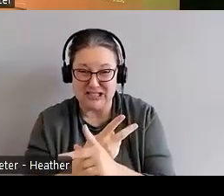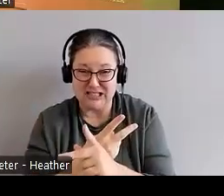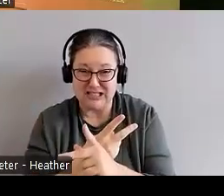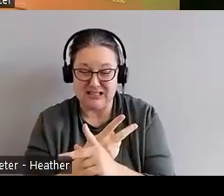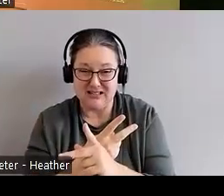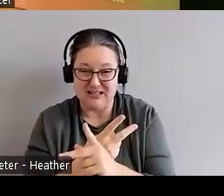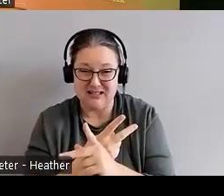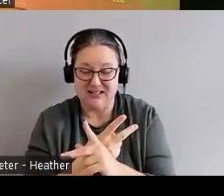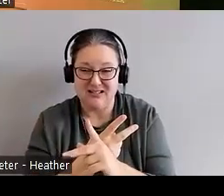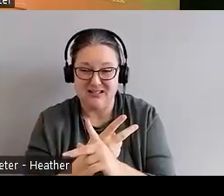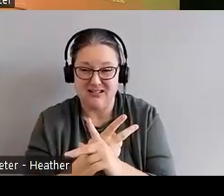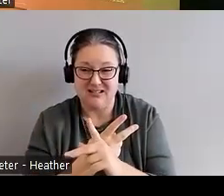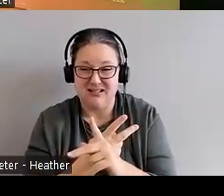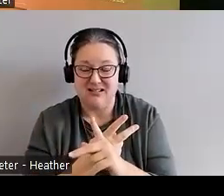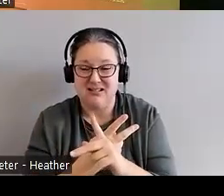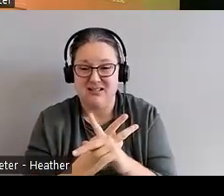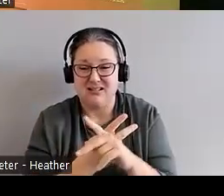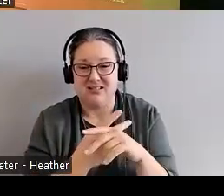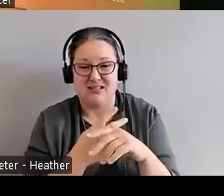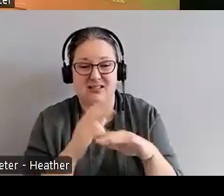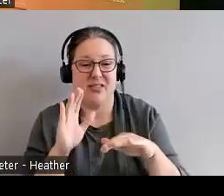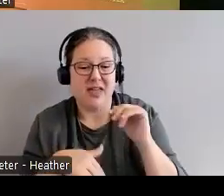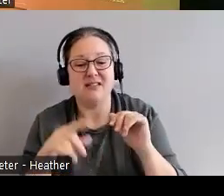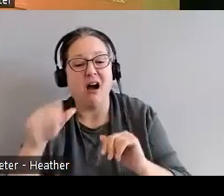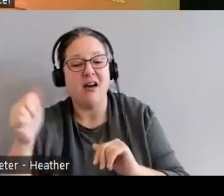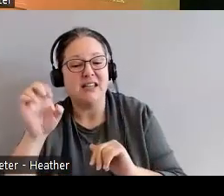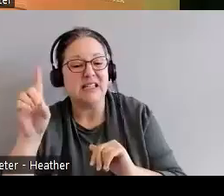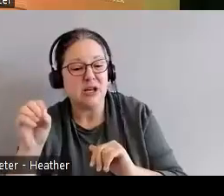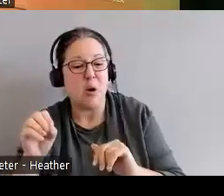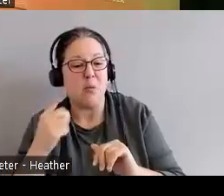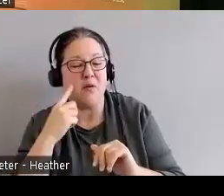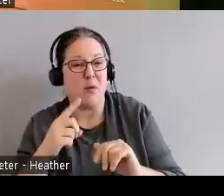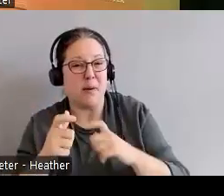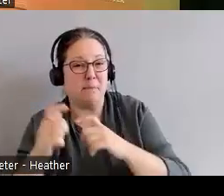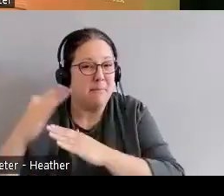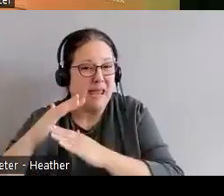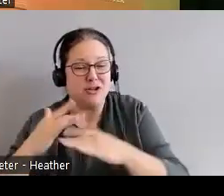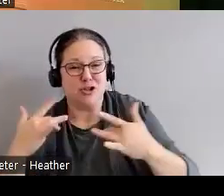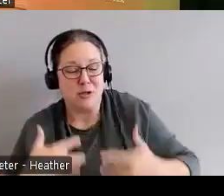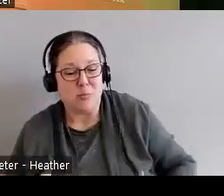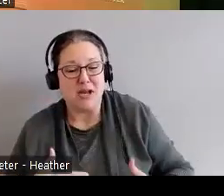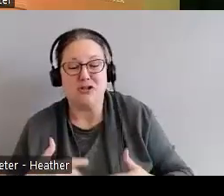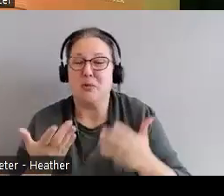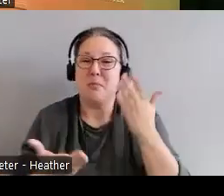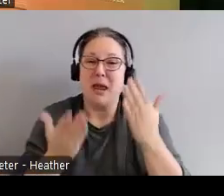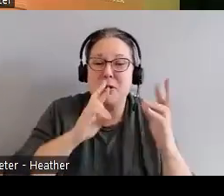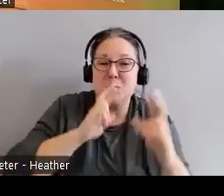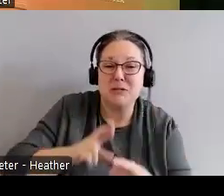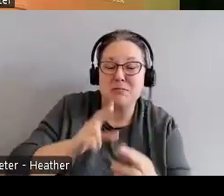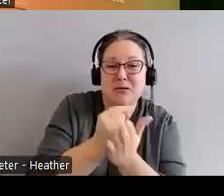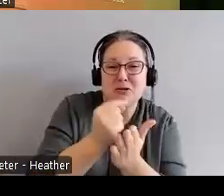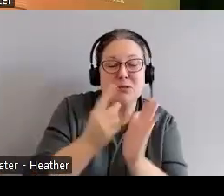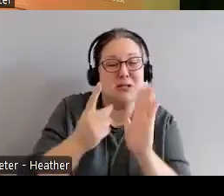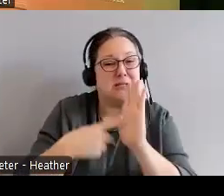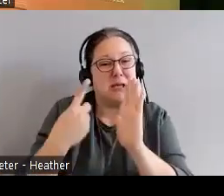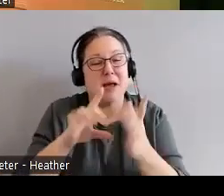the idiopathic major depression for both, poor response to the treatment, and sometimes it's associated with